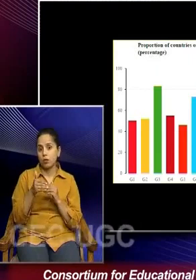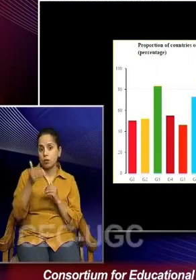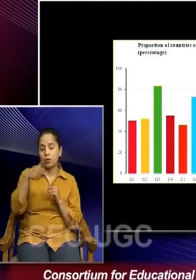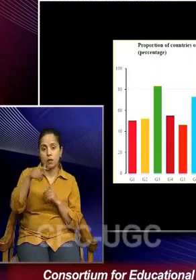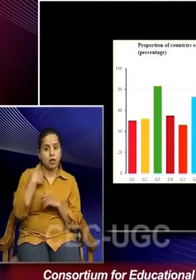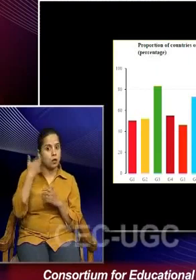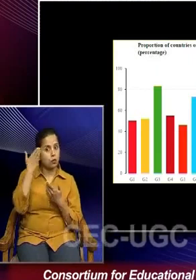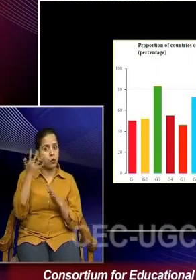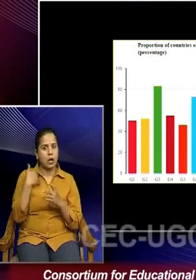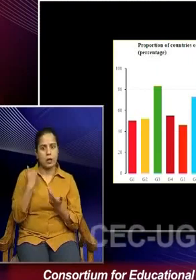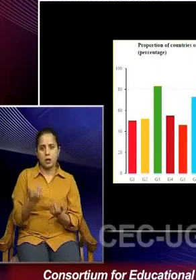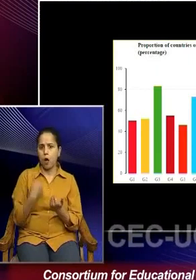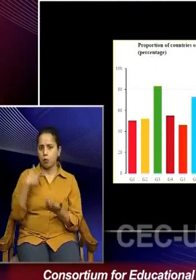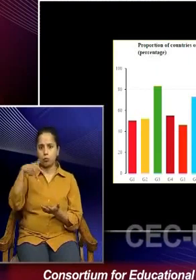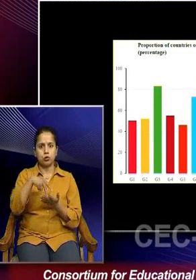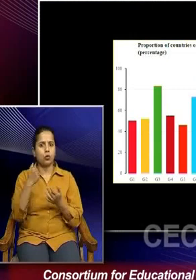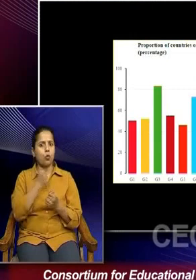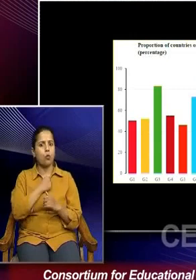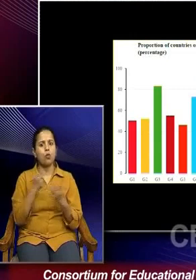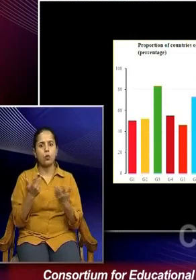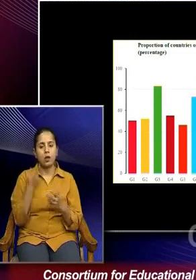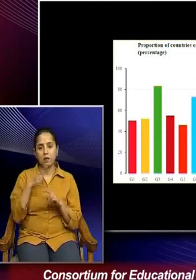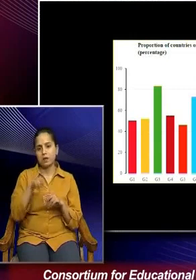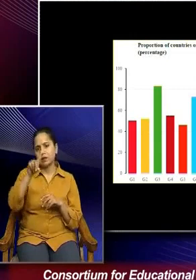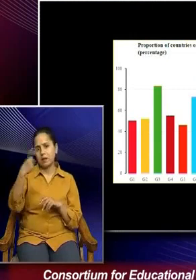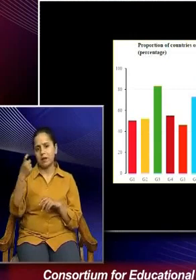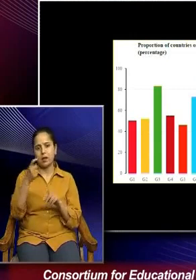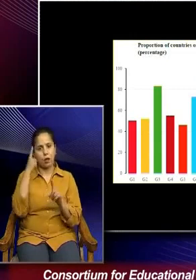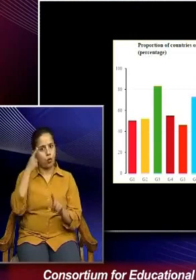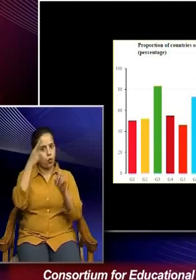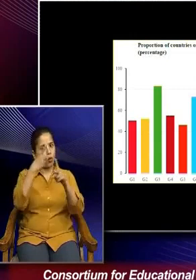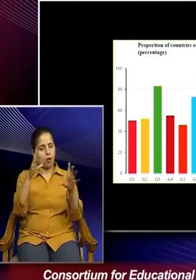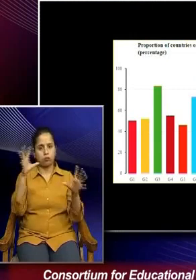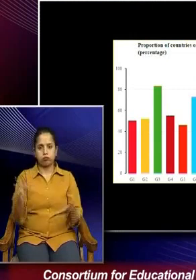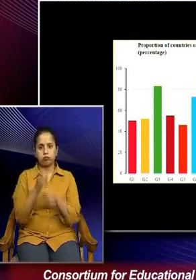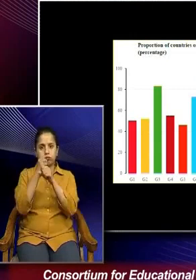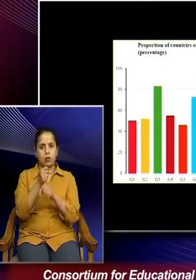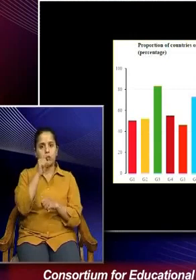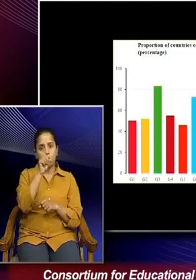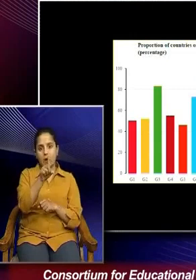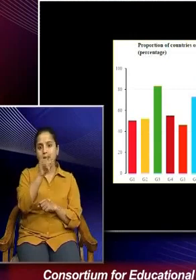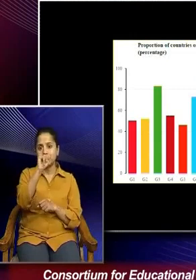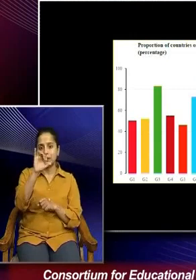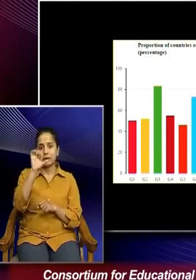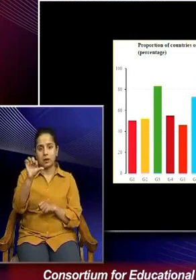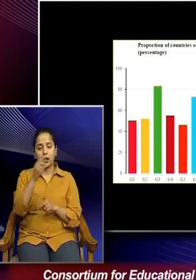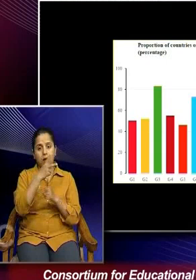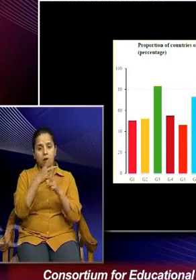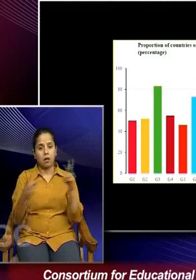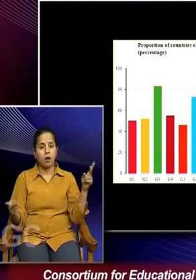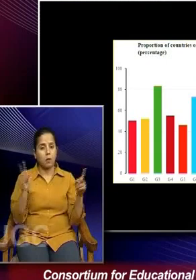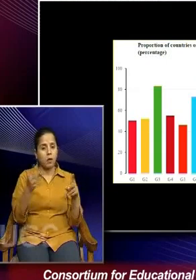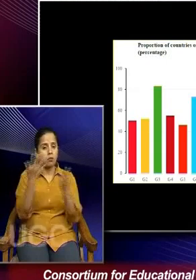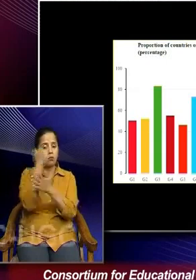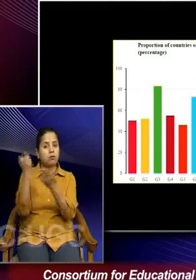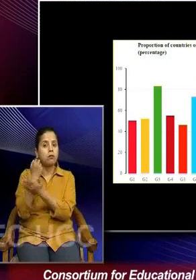don't know where we stand? So if you look at these 17 goals, which are encapsulated into 169 targets, then if you look at